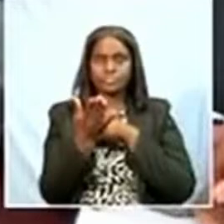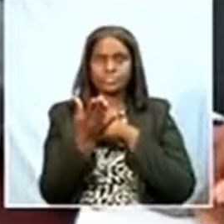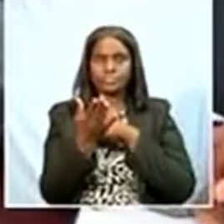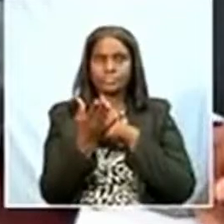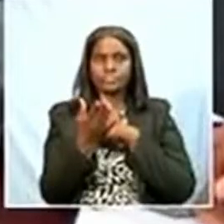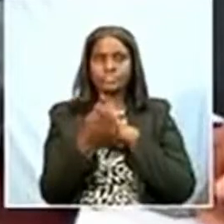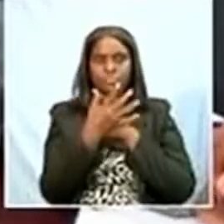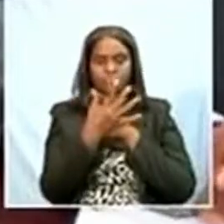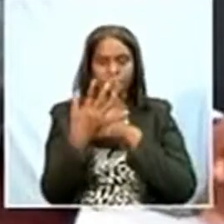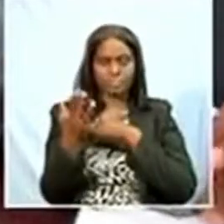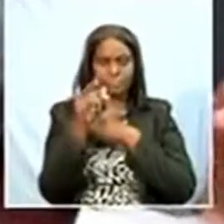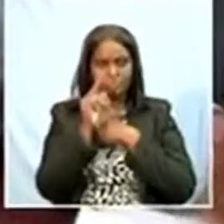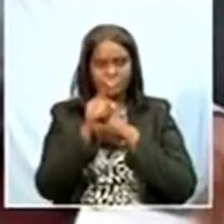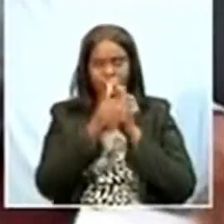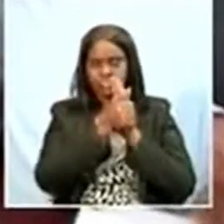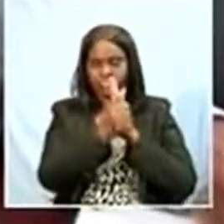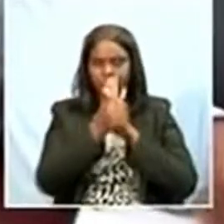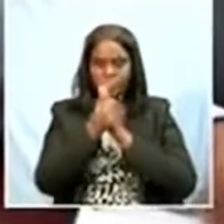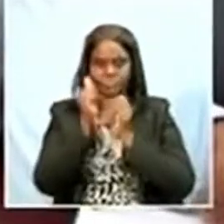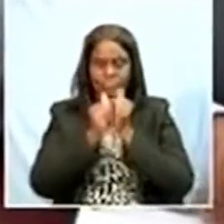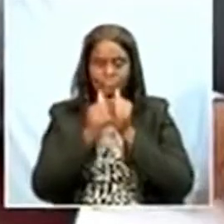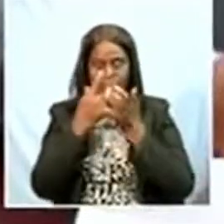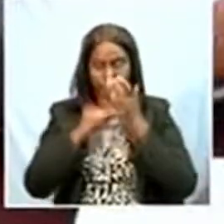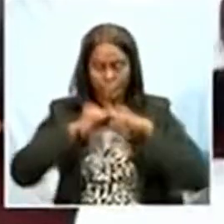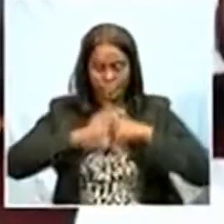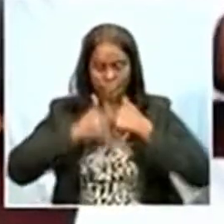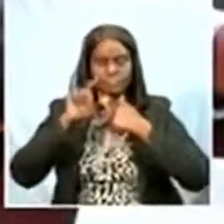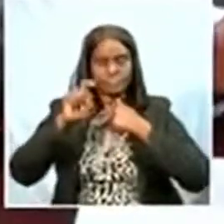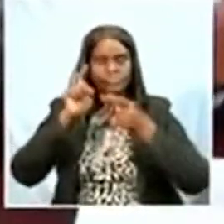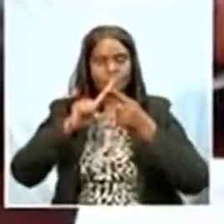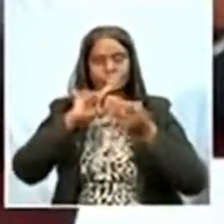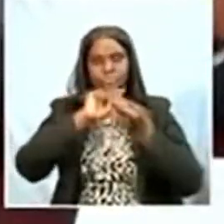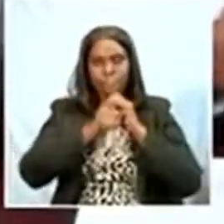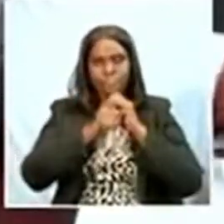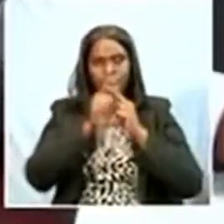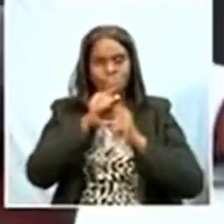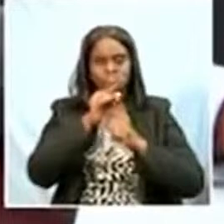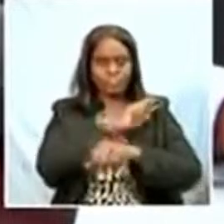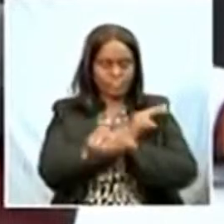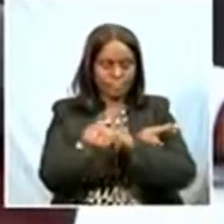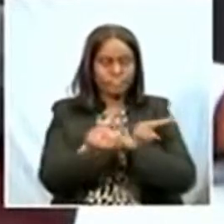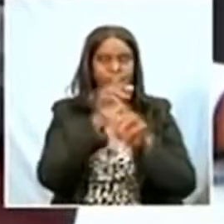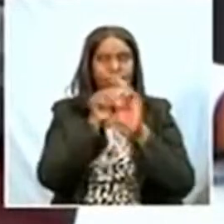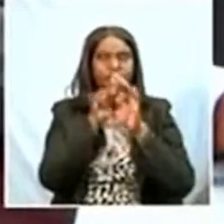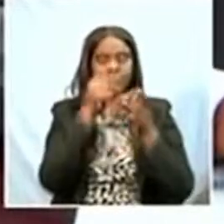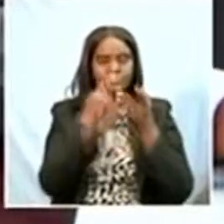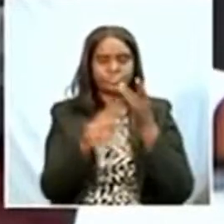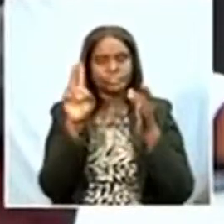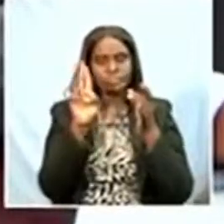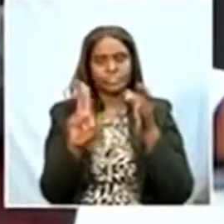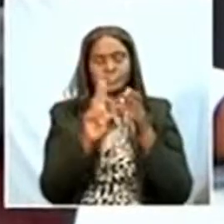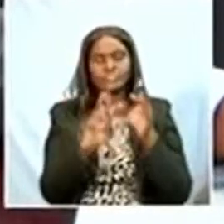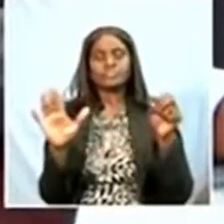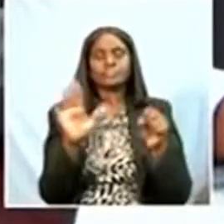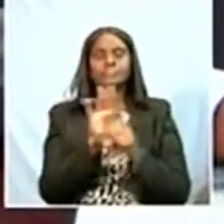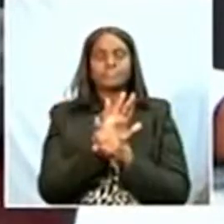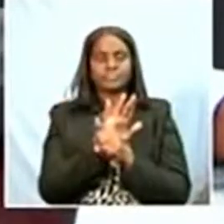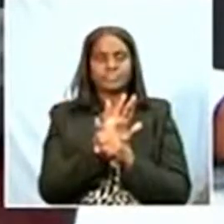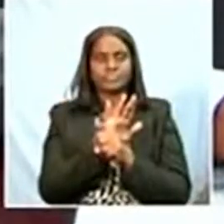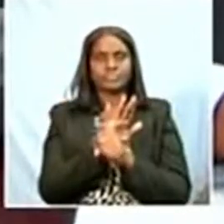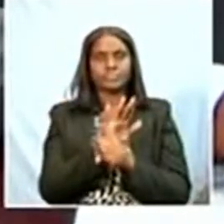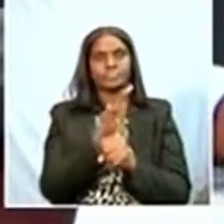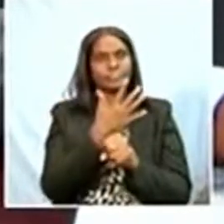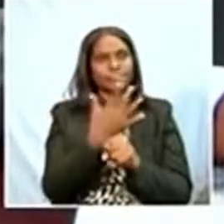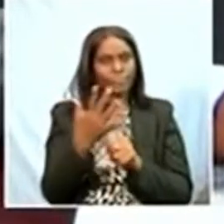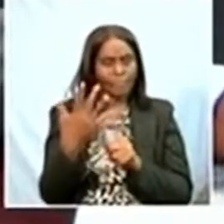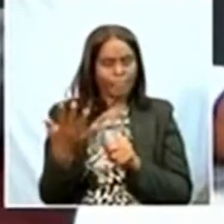the asset, the skill which we need to convert these resources into useful